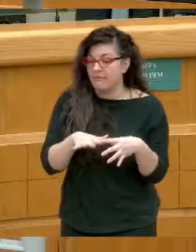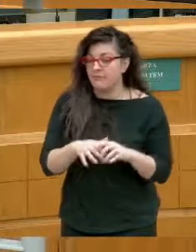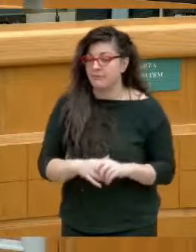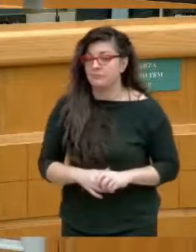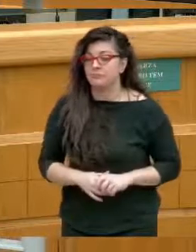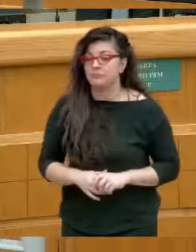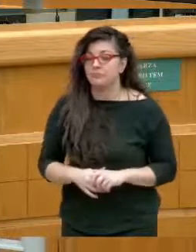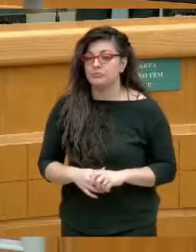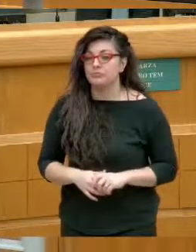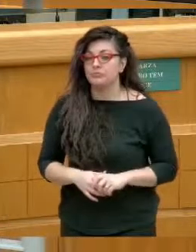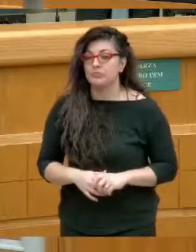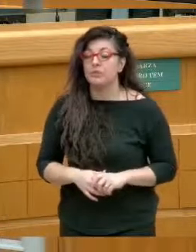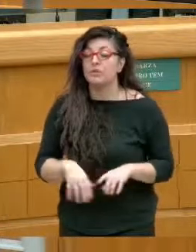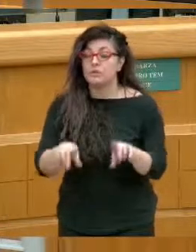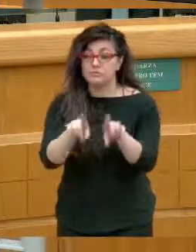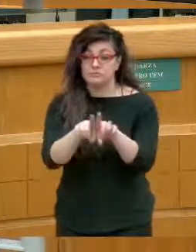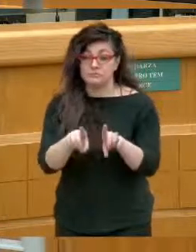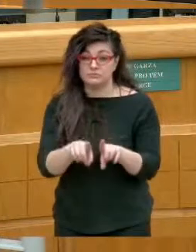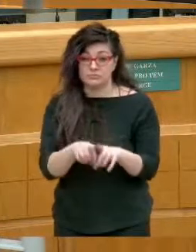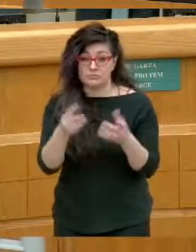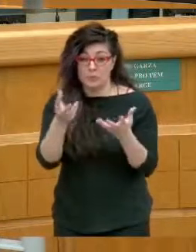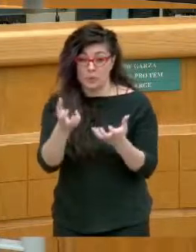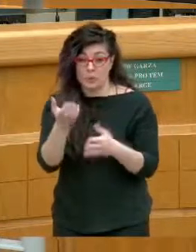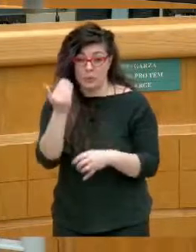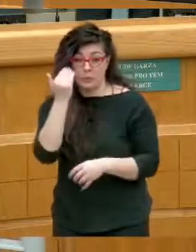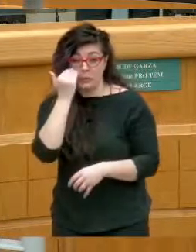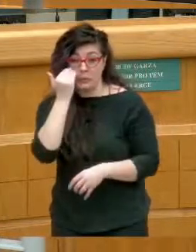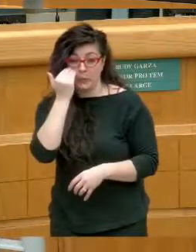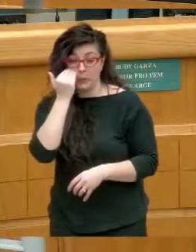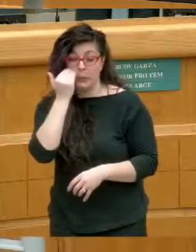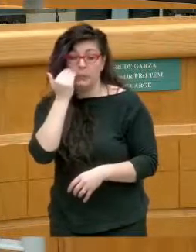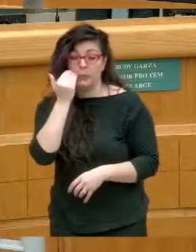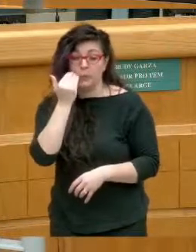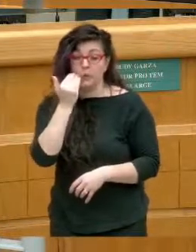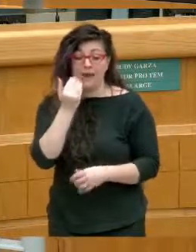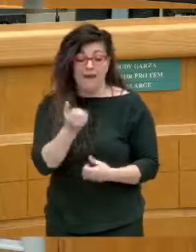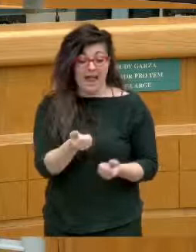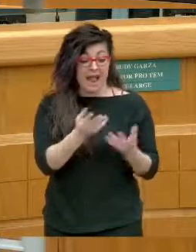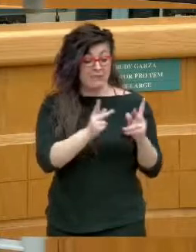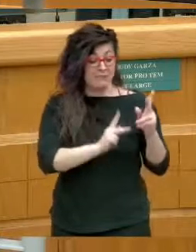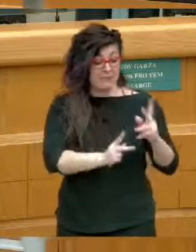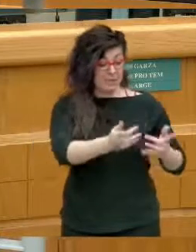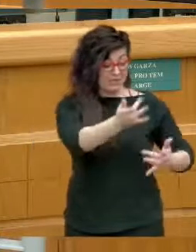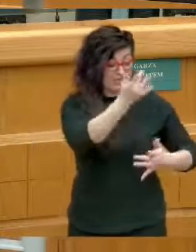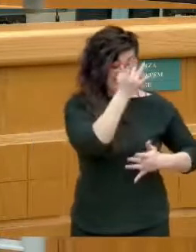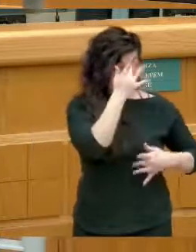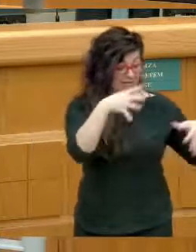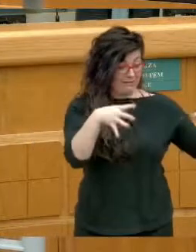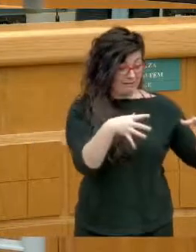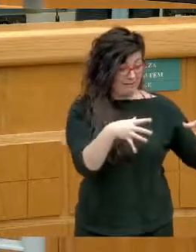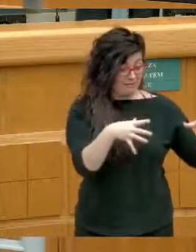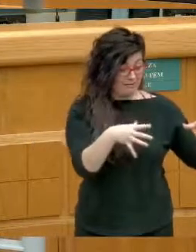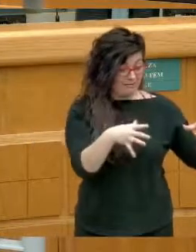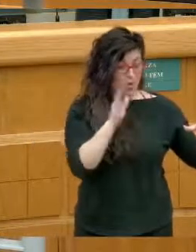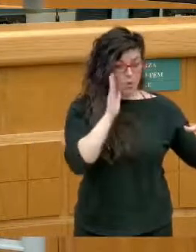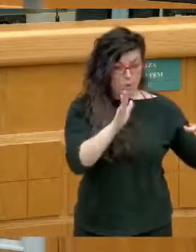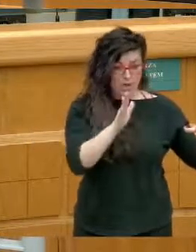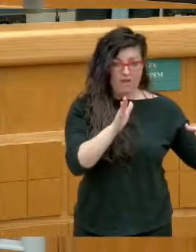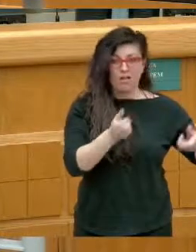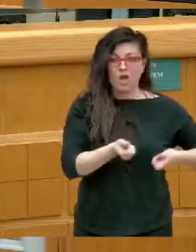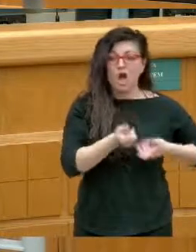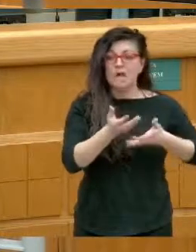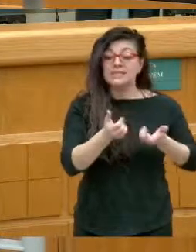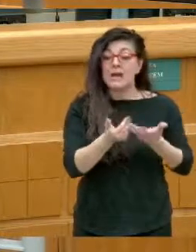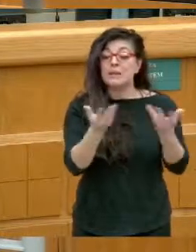Also realize that the number of people that are infected have a direct impact on how many people are infected in the next generation. So here's one generation,